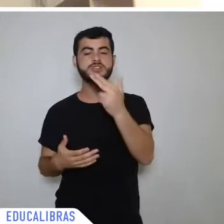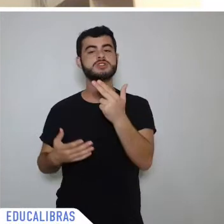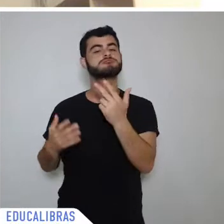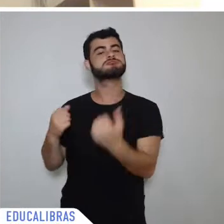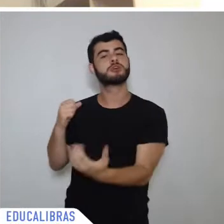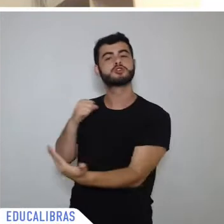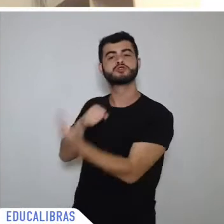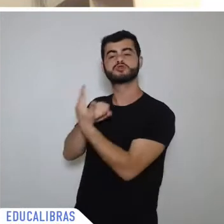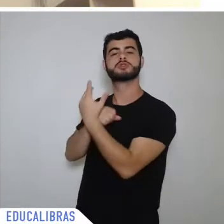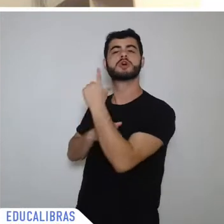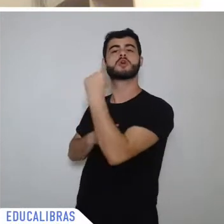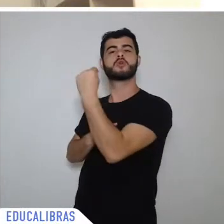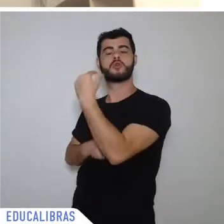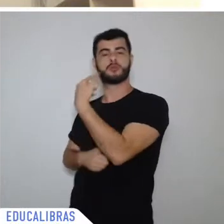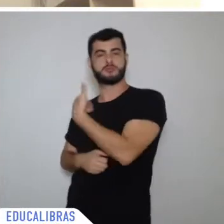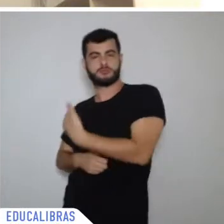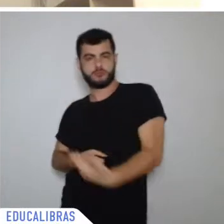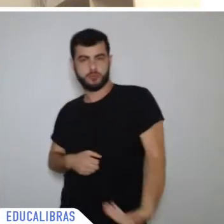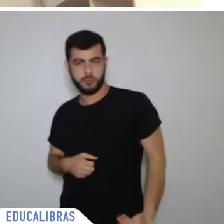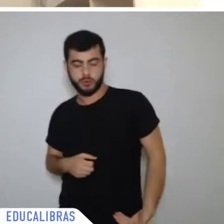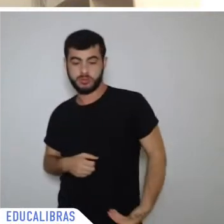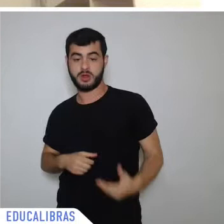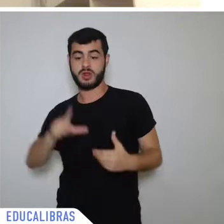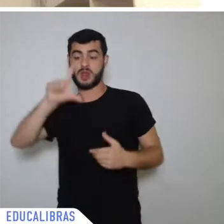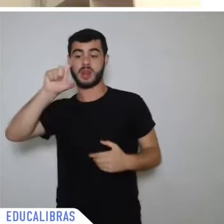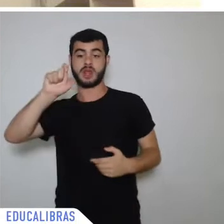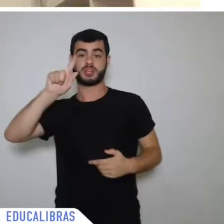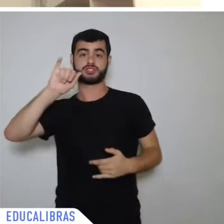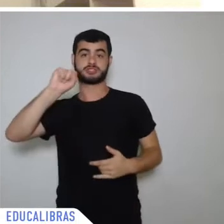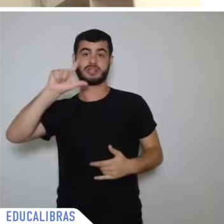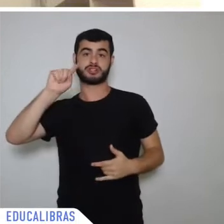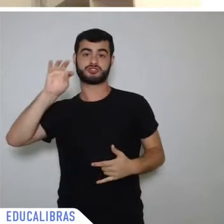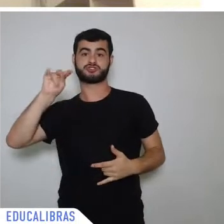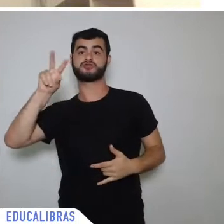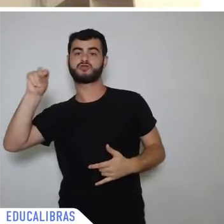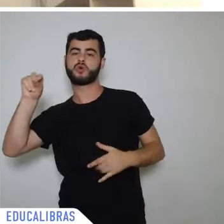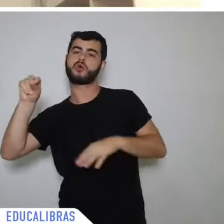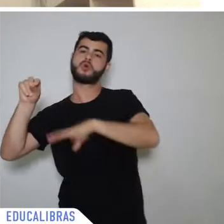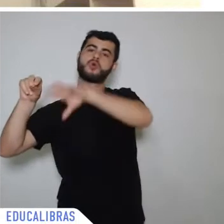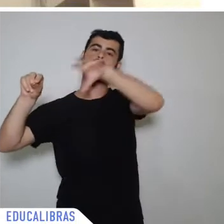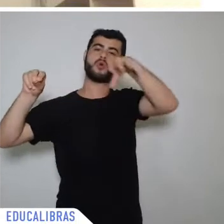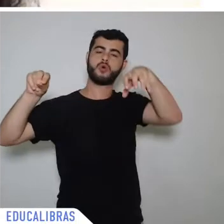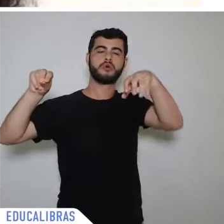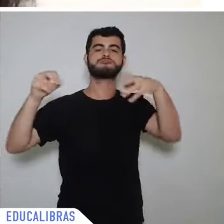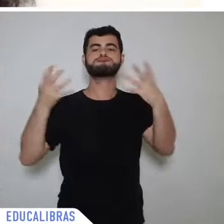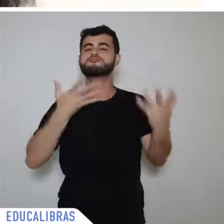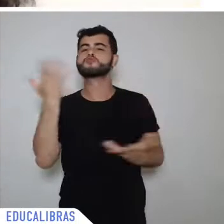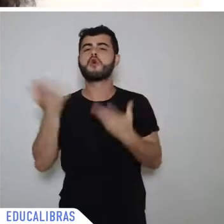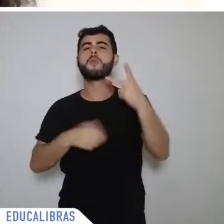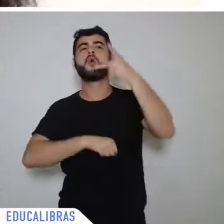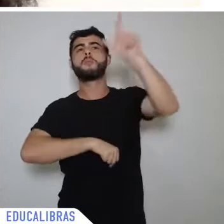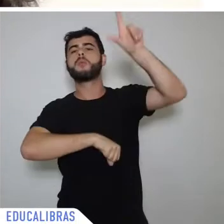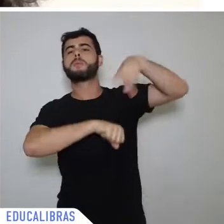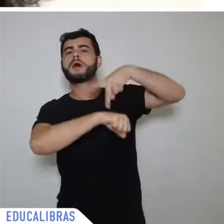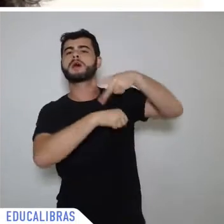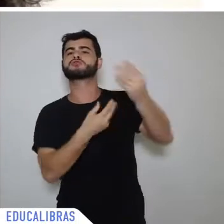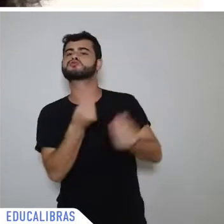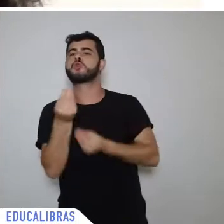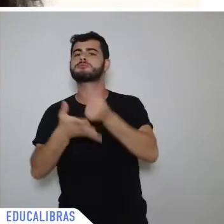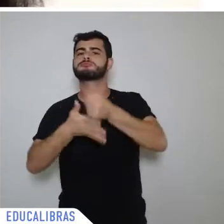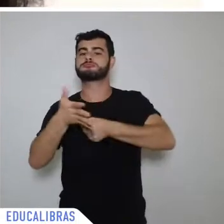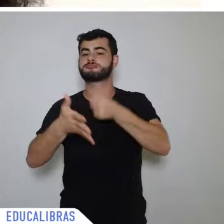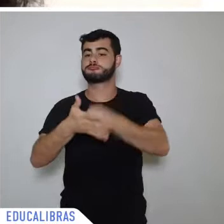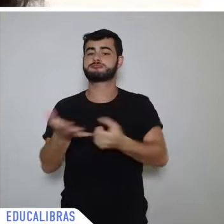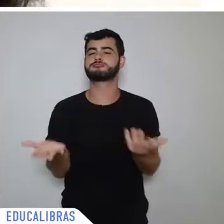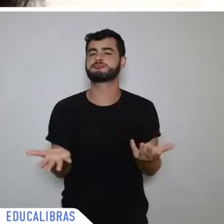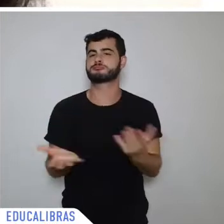the House of Deputies or from society? Where does it have to start? How can we change the murder curve?